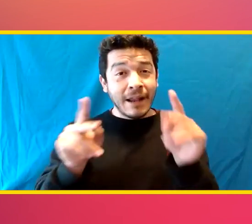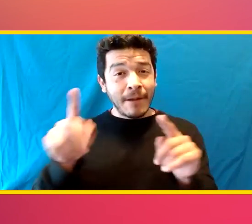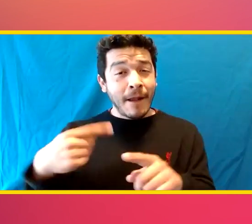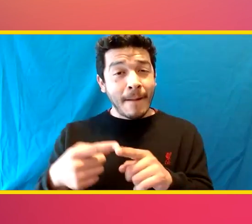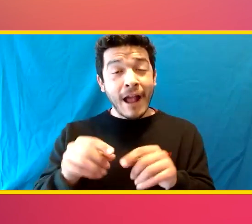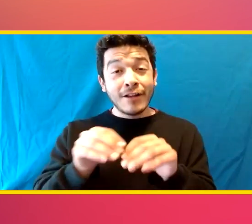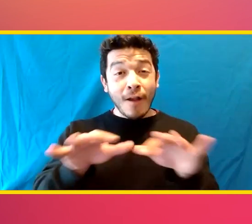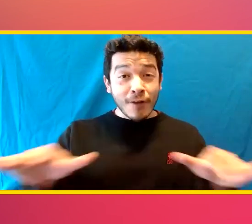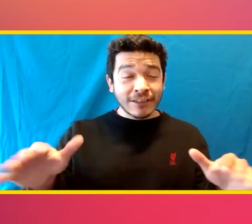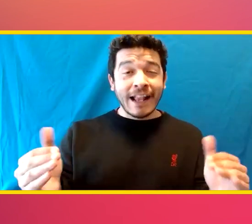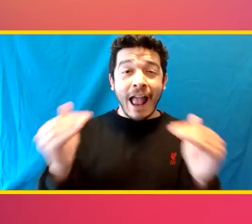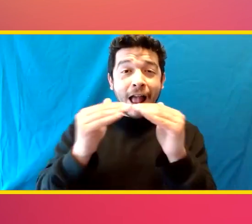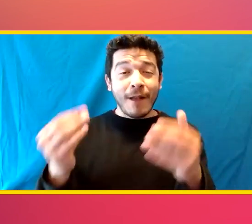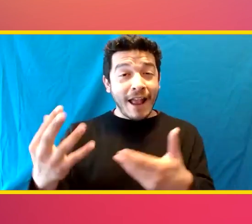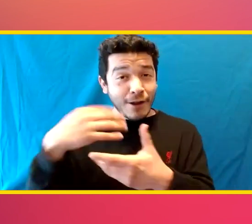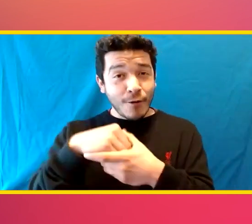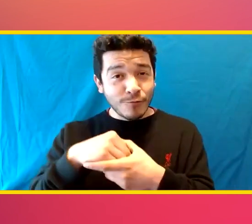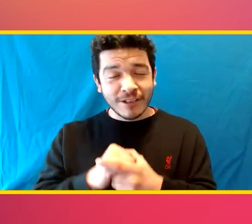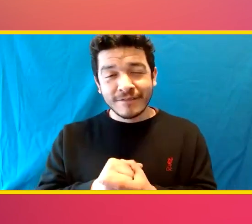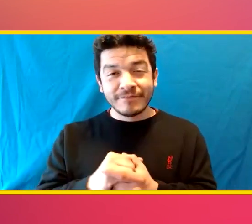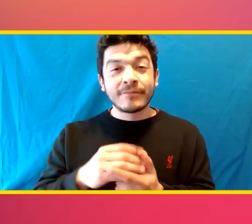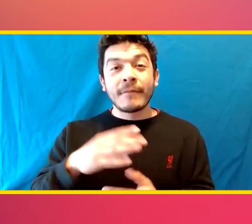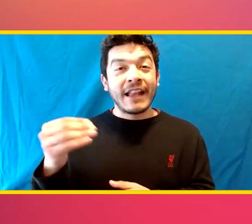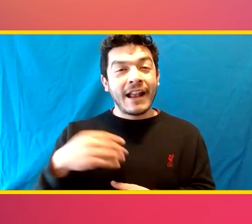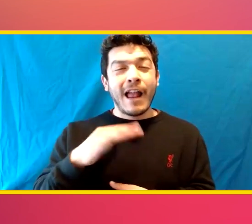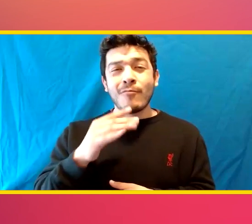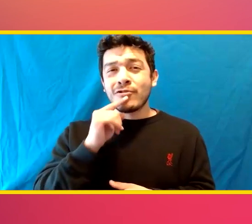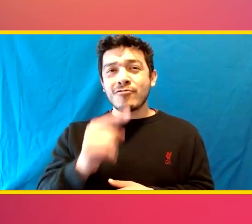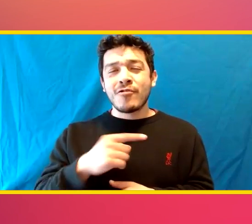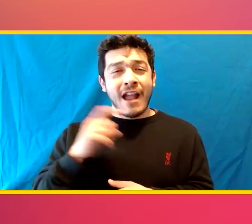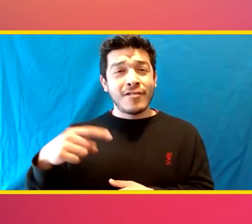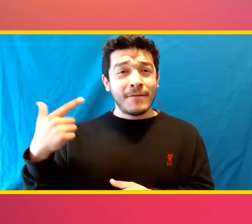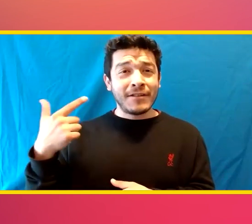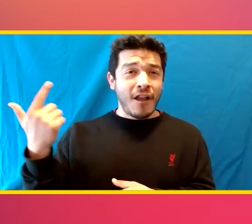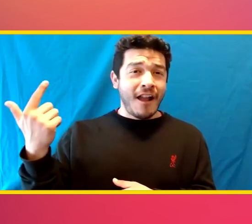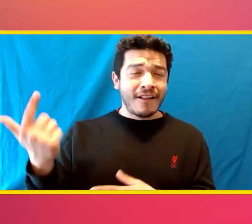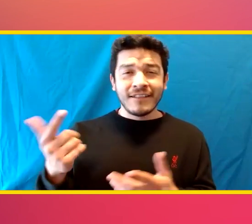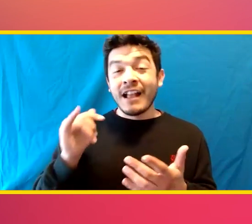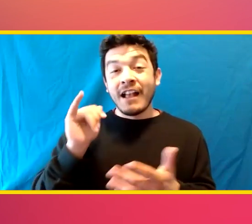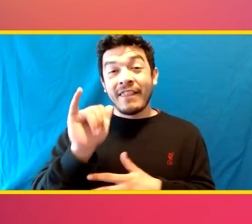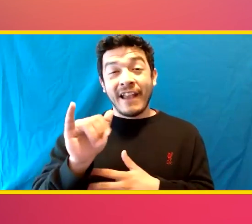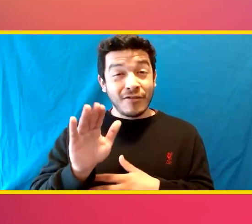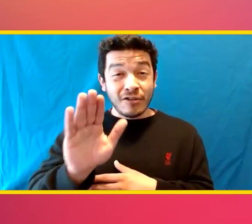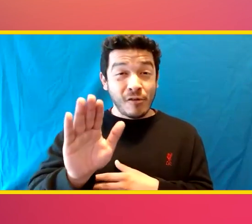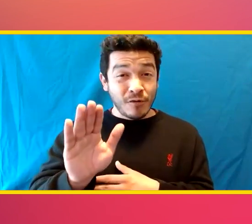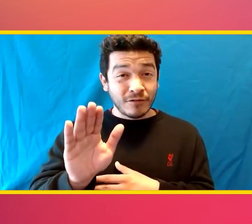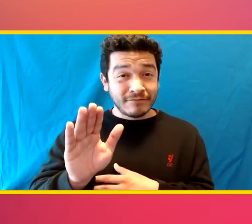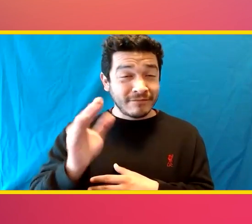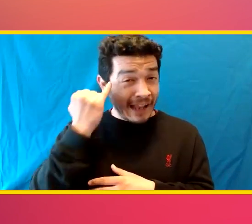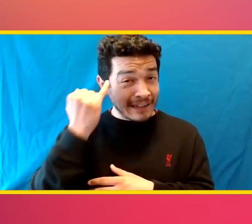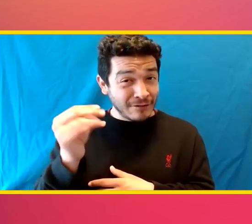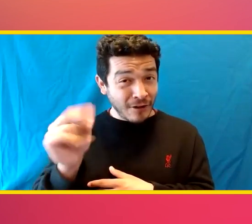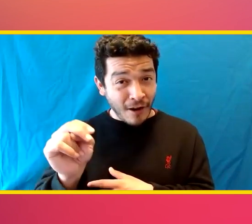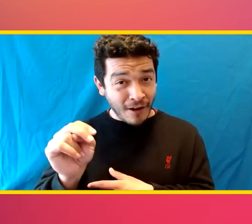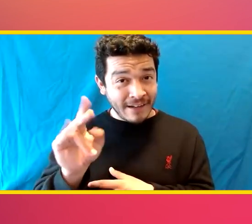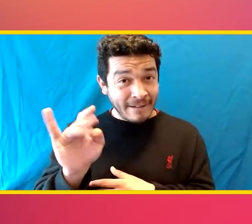about diversity, equity, and inclusion. And I'm pretty sure I should be shot. Was that your making, John